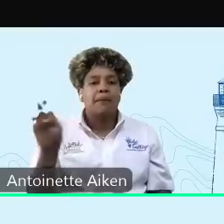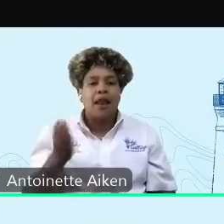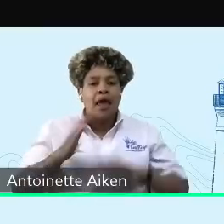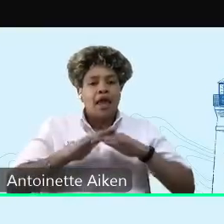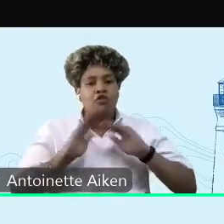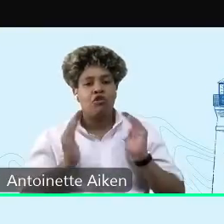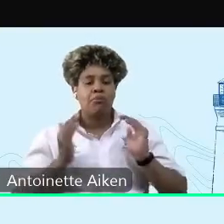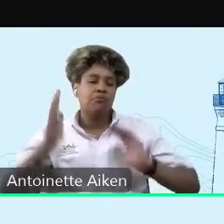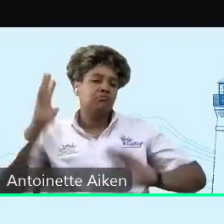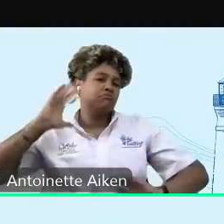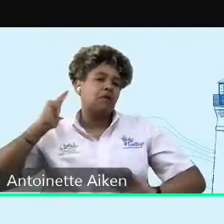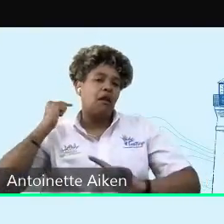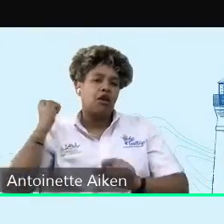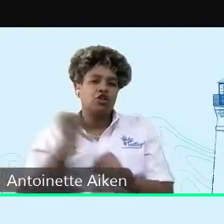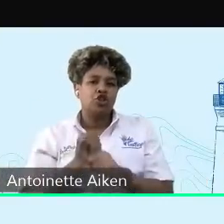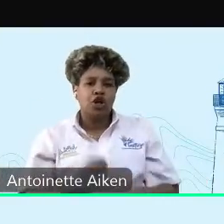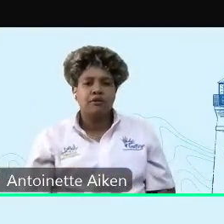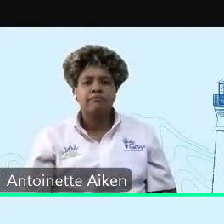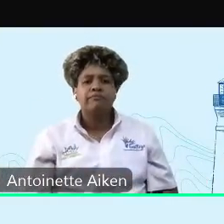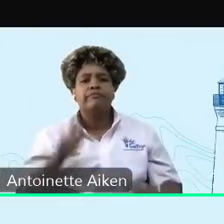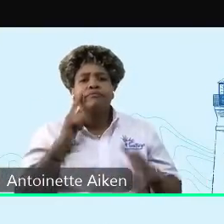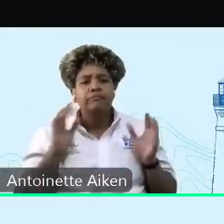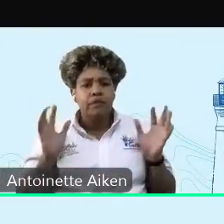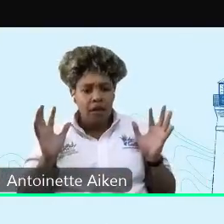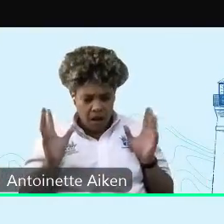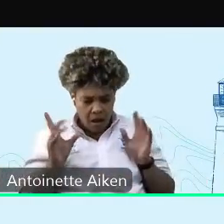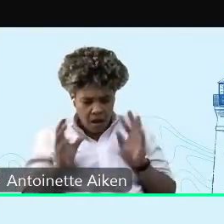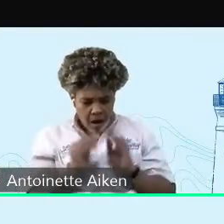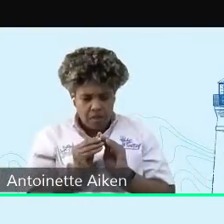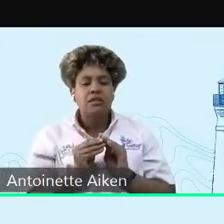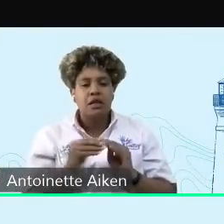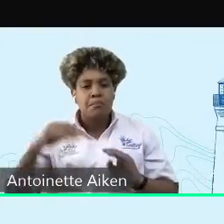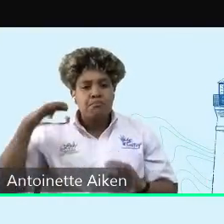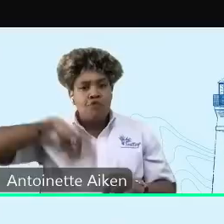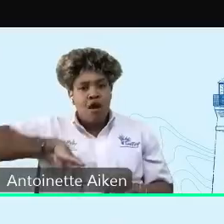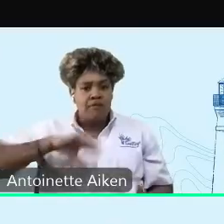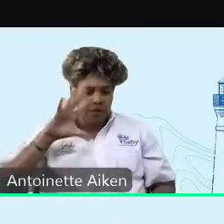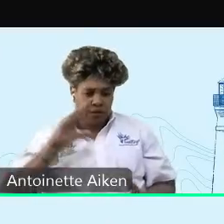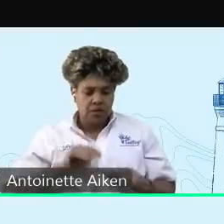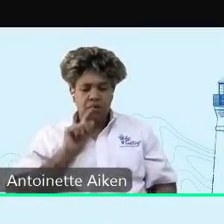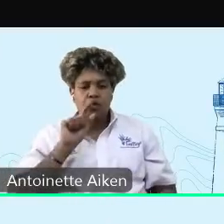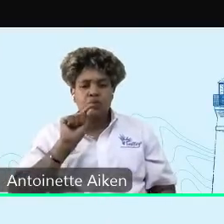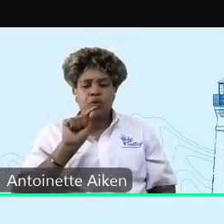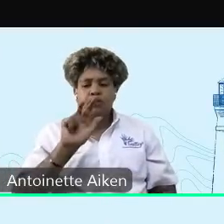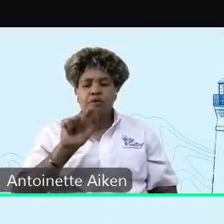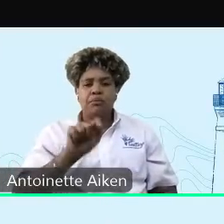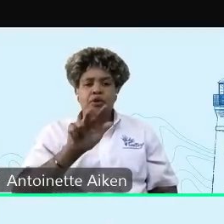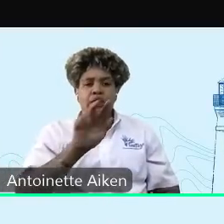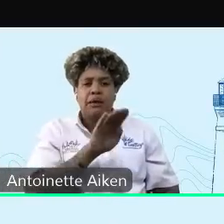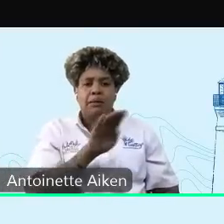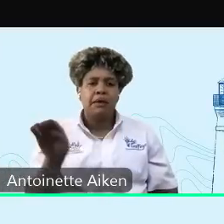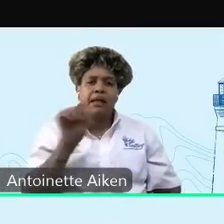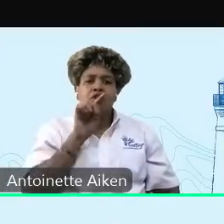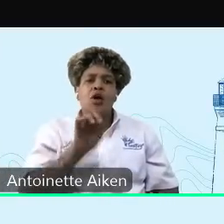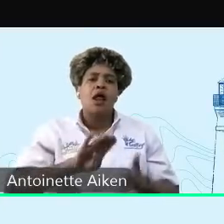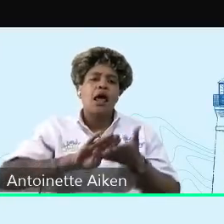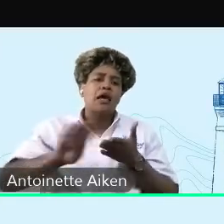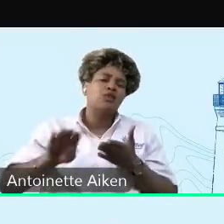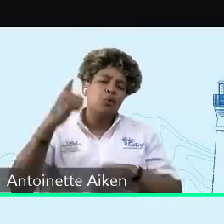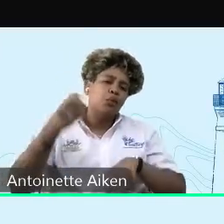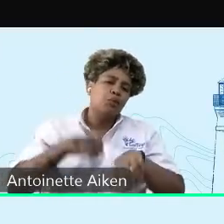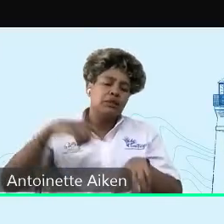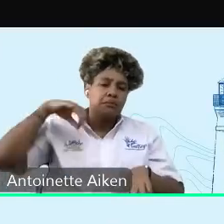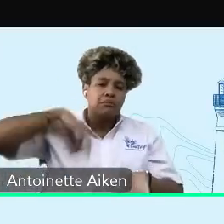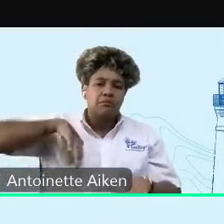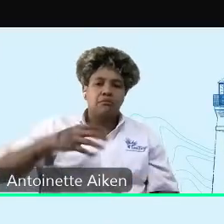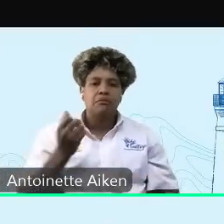compared to the prior year. The consolidated profit of 23.3 billion excludes a one-off gain of